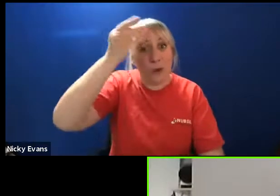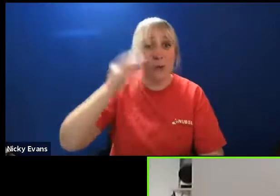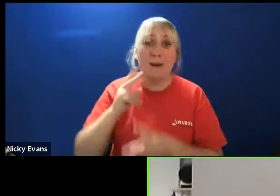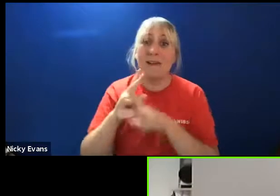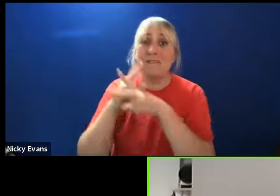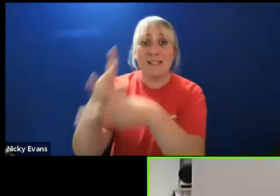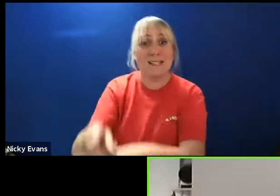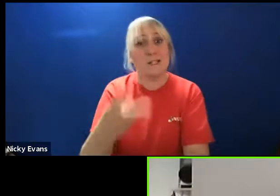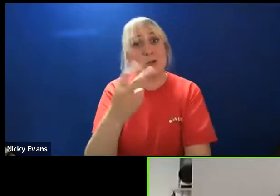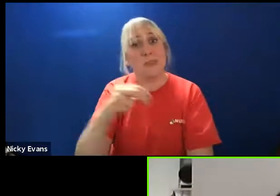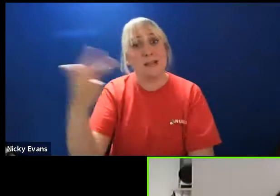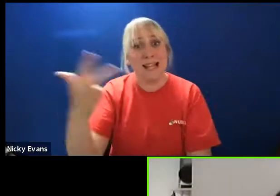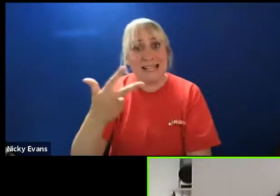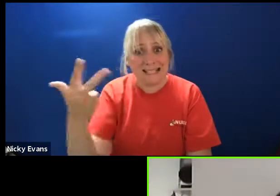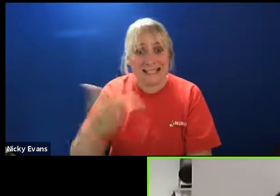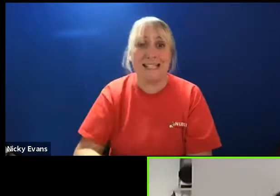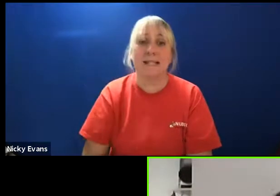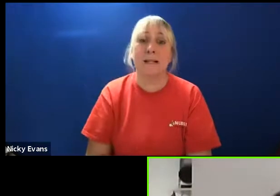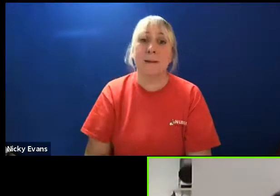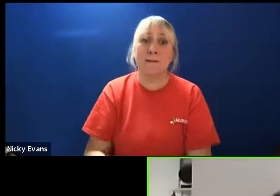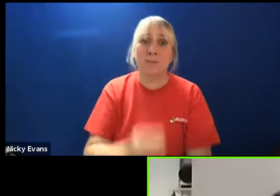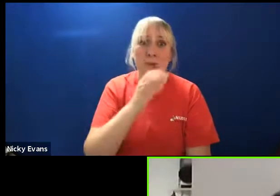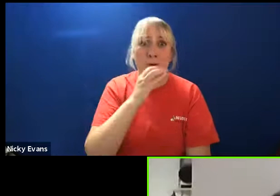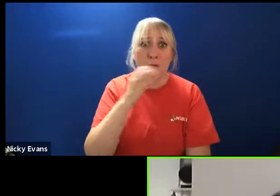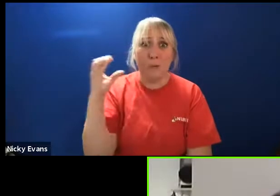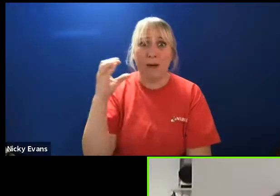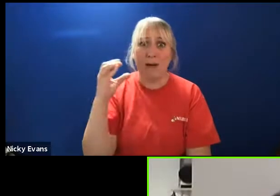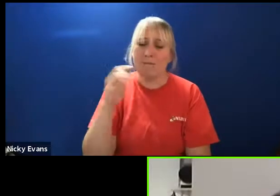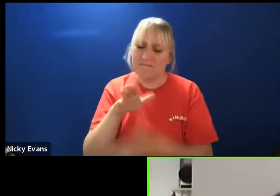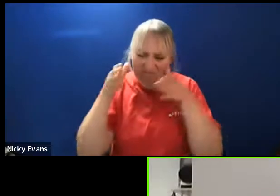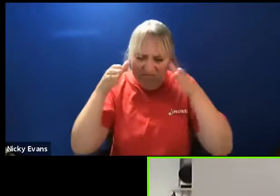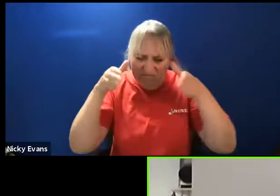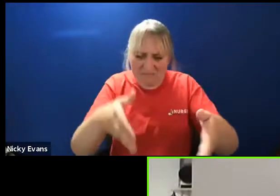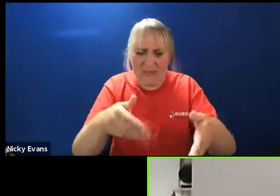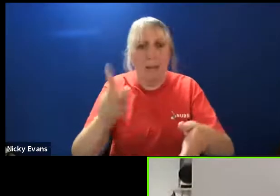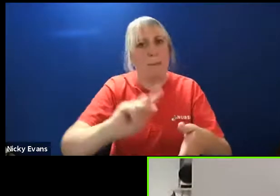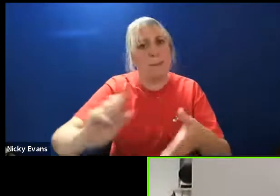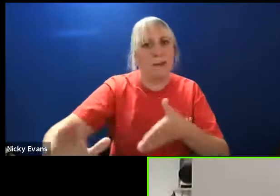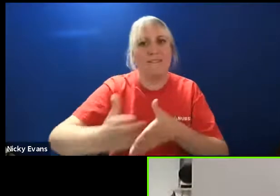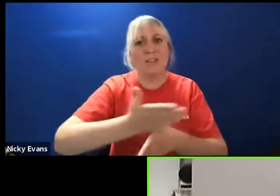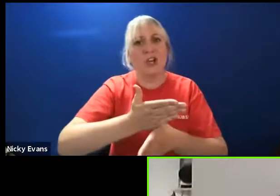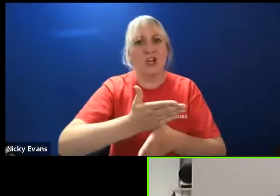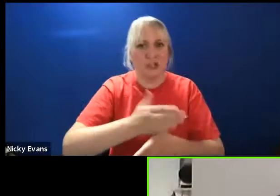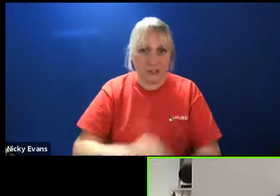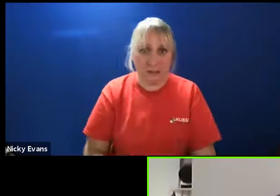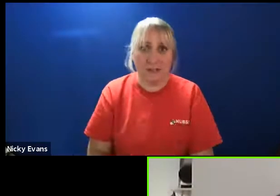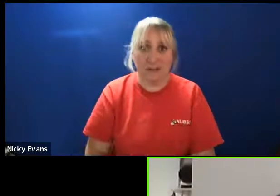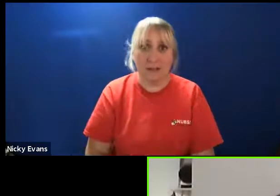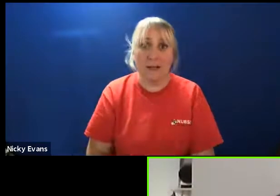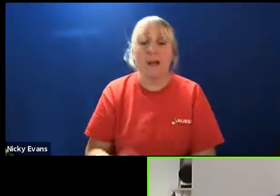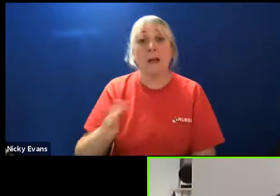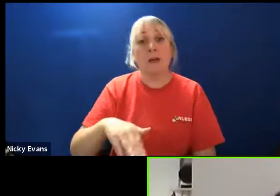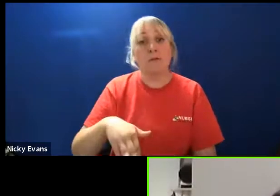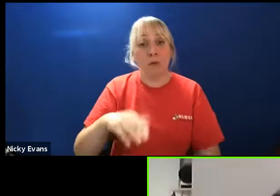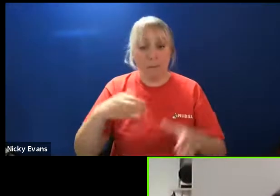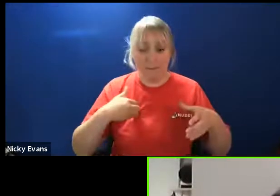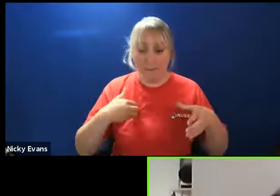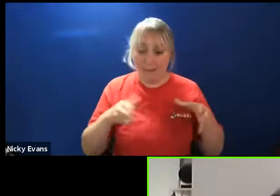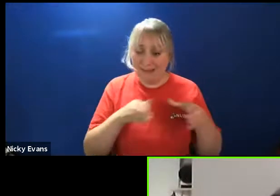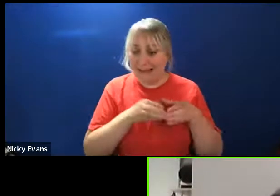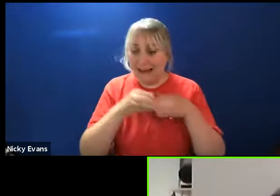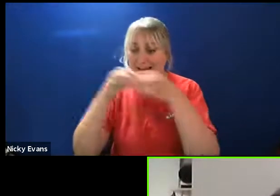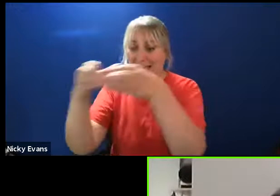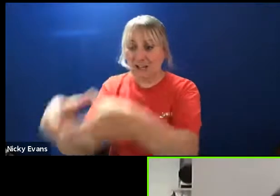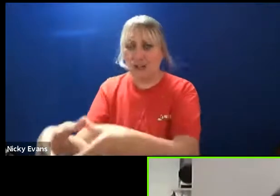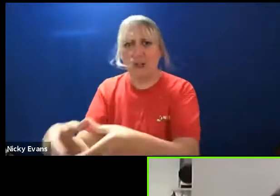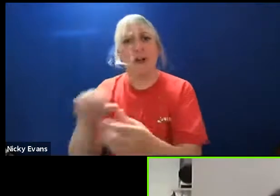and primarily that is that people come first. From the delegation, there were 3 words that have stuck with me since I